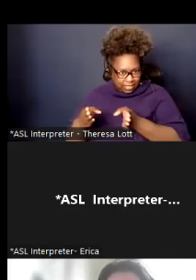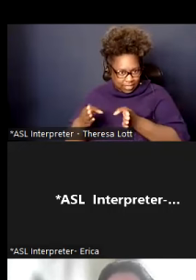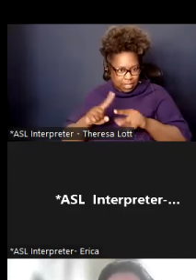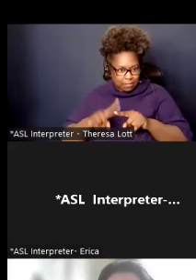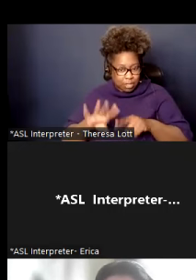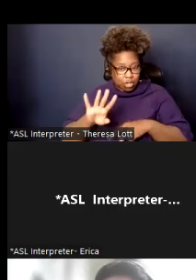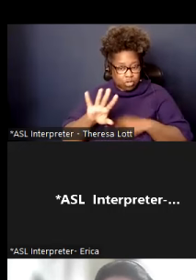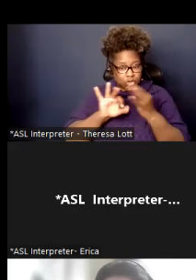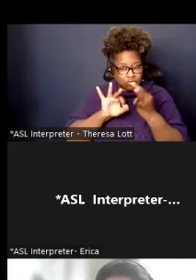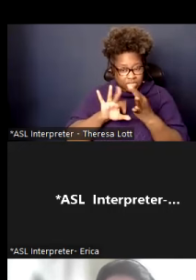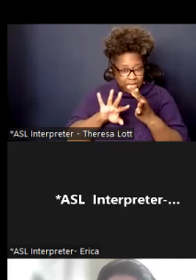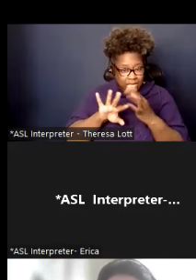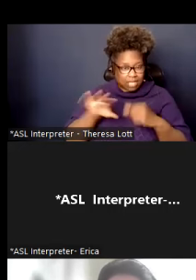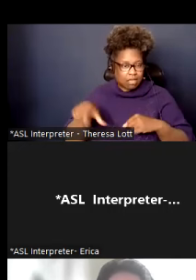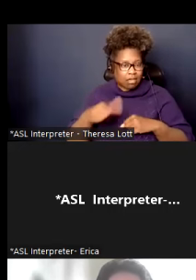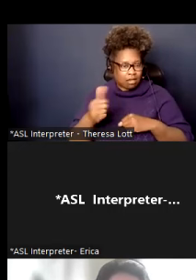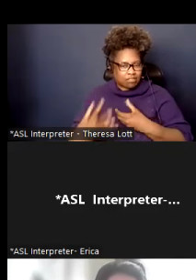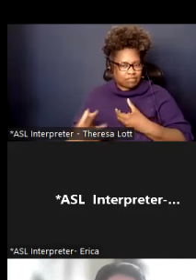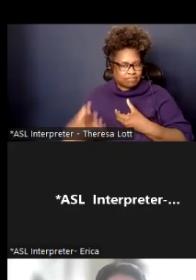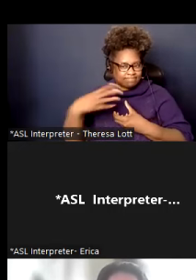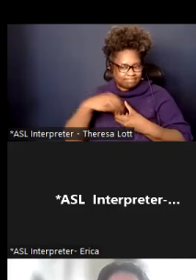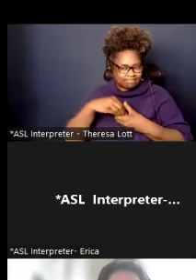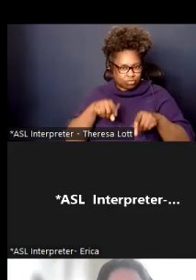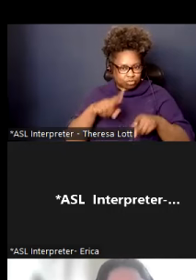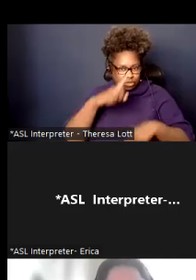other engagement this summer.